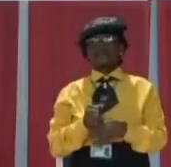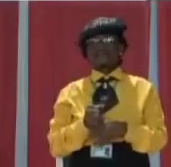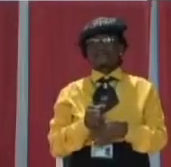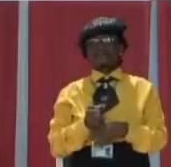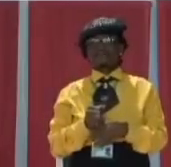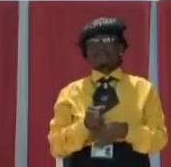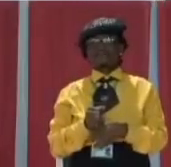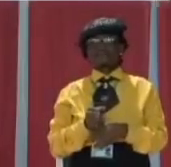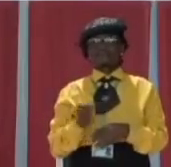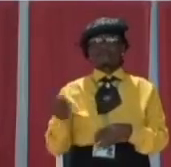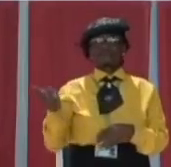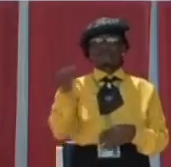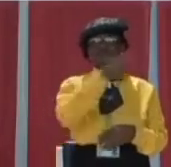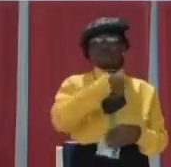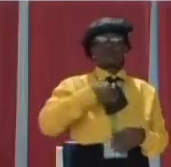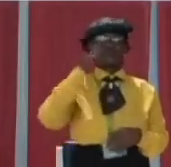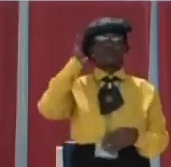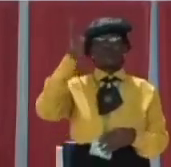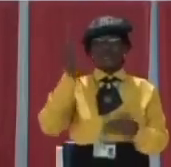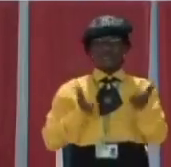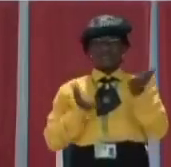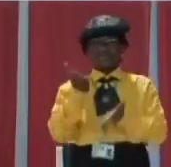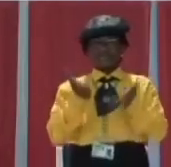Yes. And you will serve God like never before.